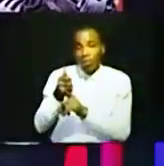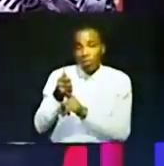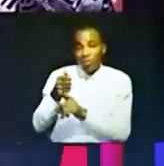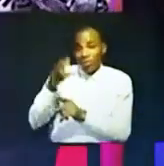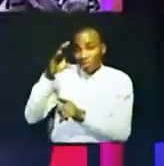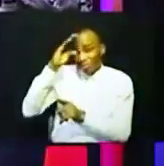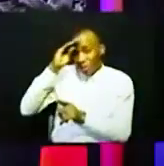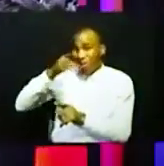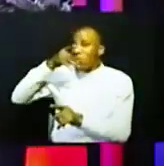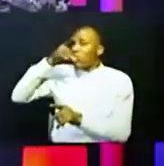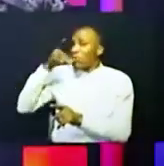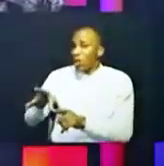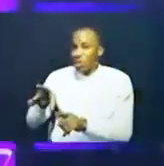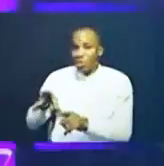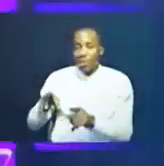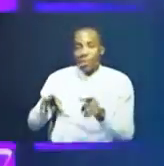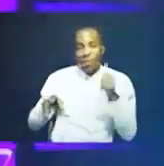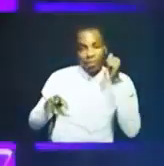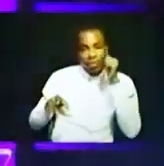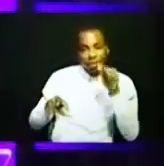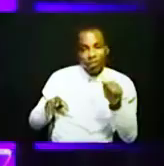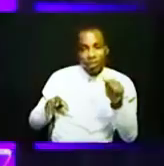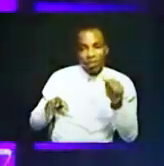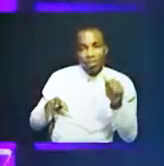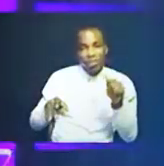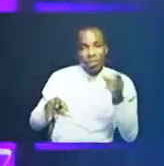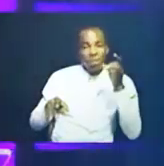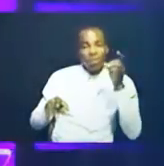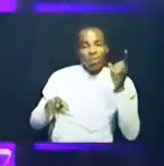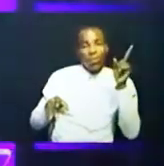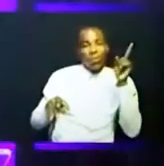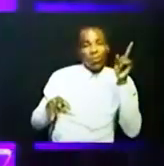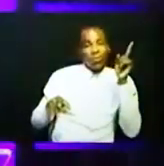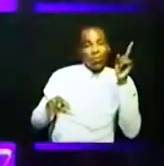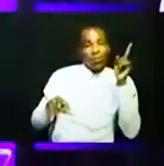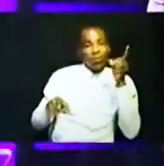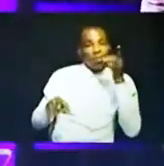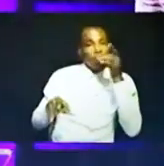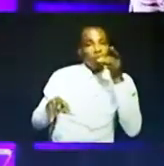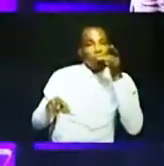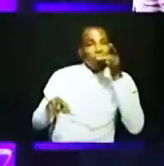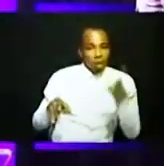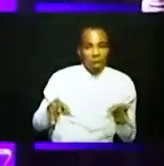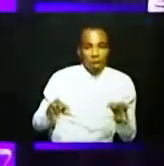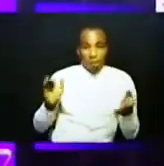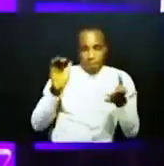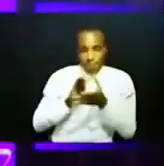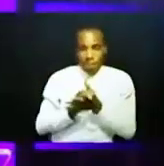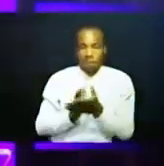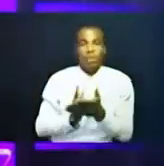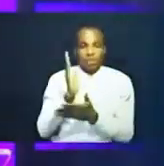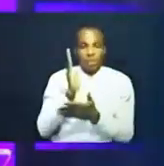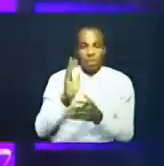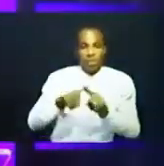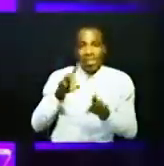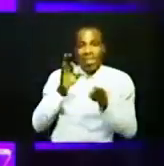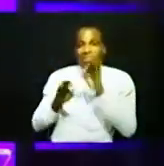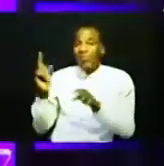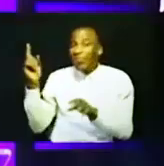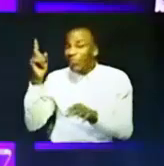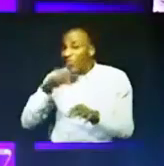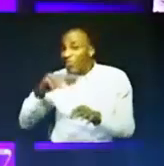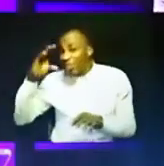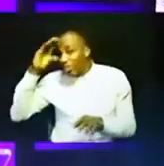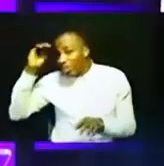biologically male's union with a biologically female's union is something else. What I'm